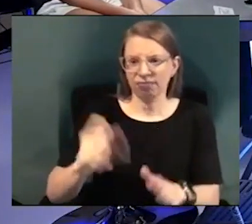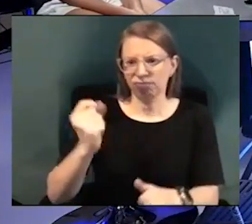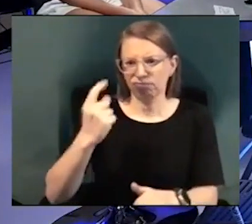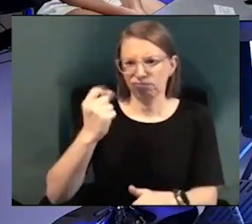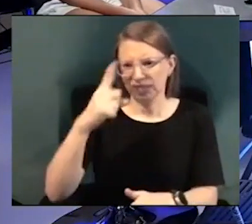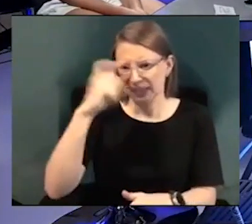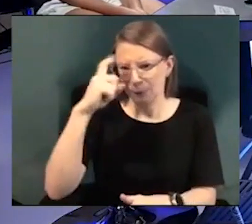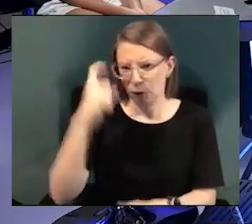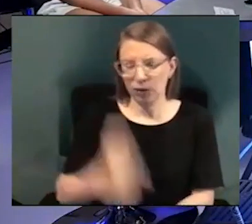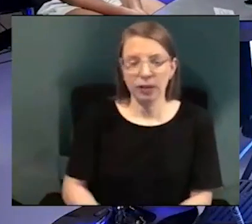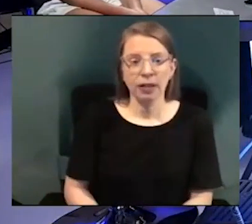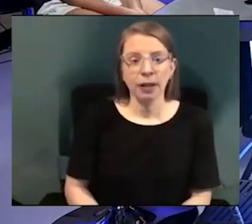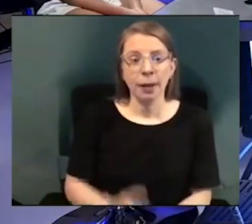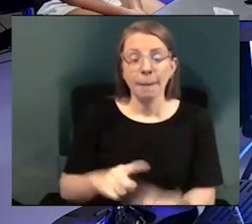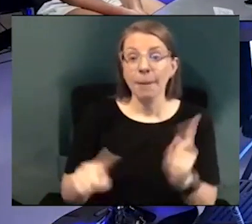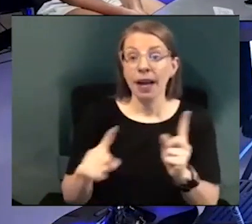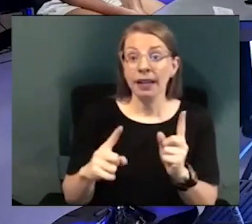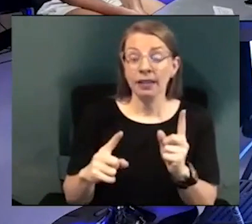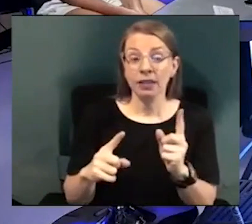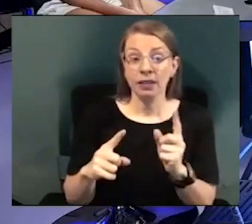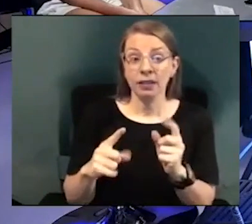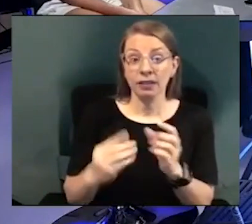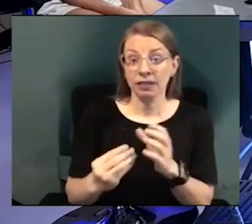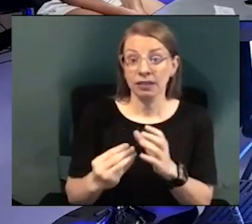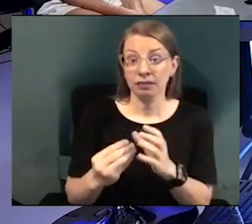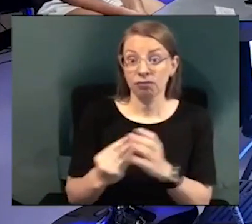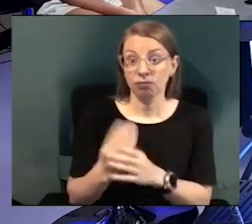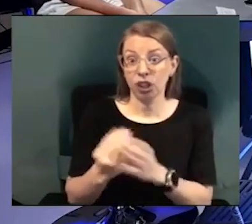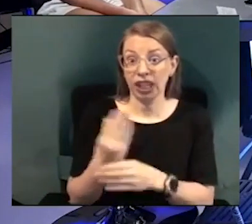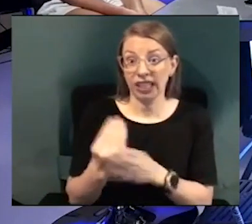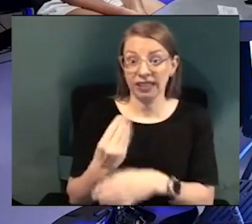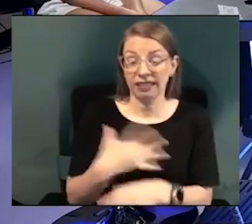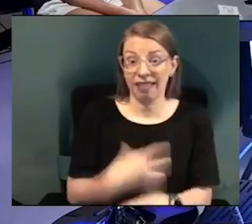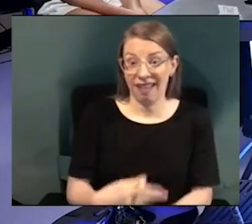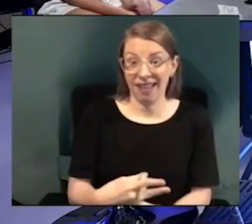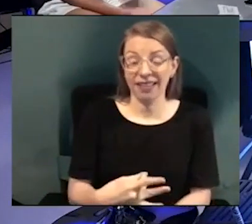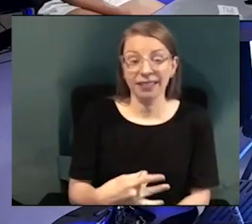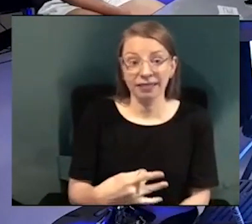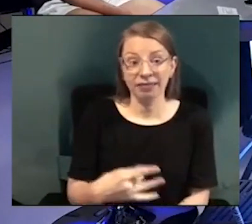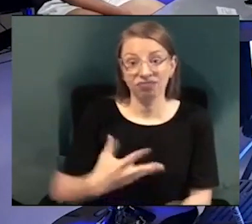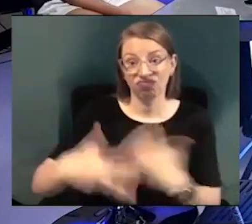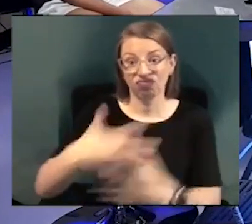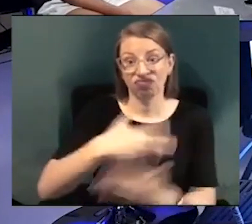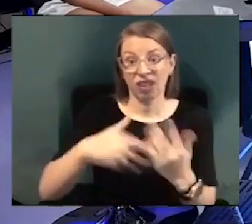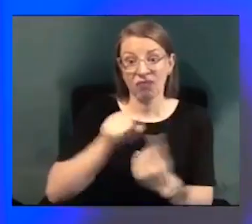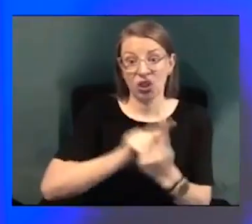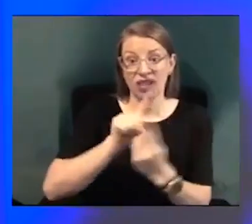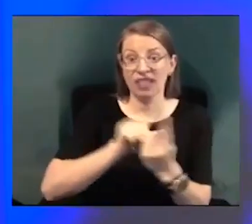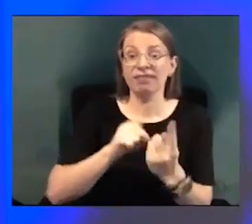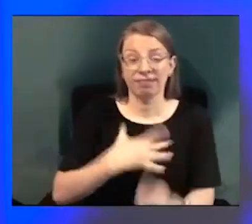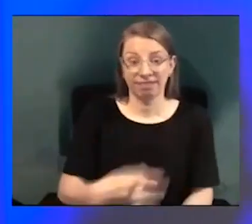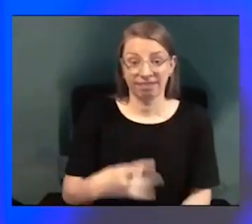Mm-hmm. You like being in person better? Yeah. Yeah, a lot better. That's cool. What are you doing this summer?